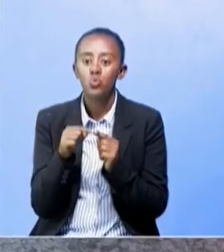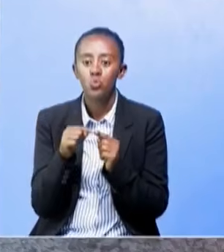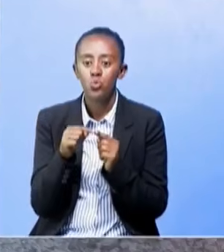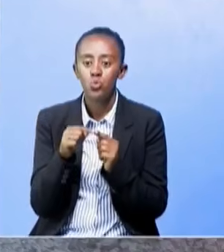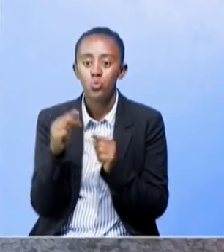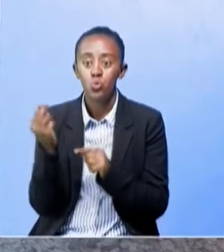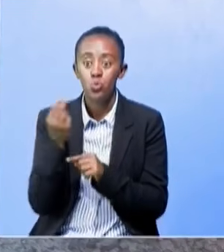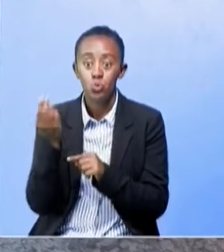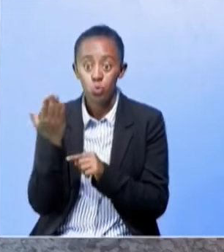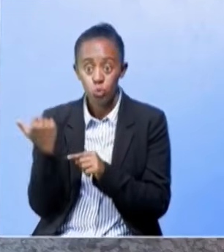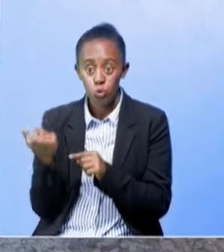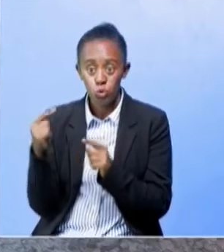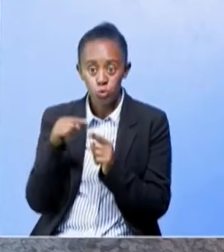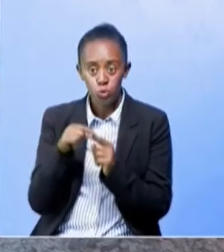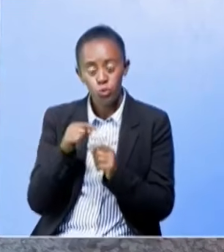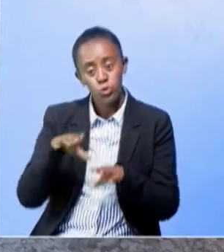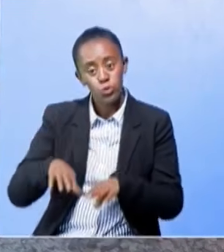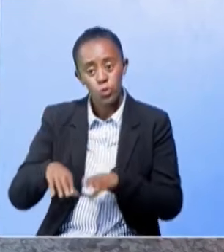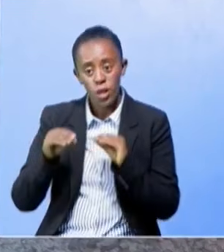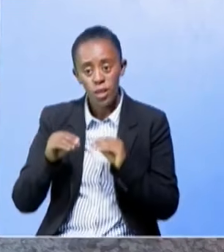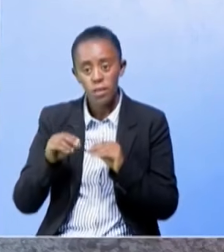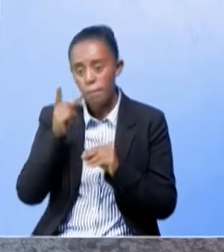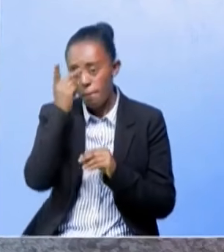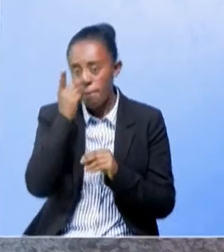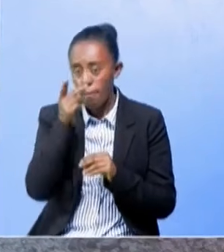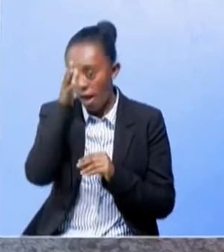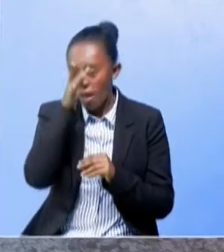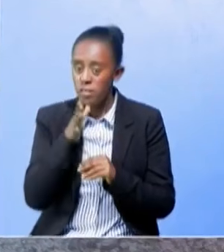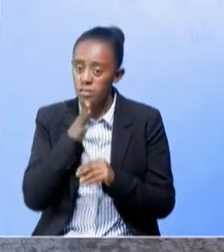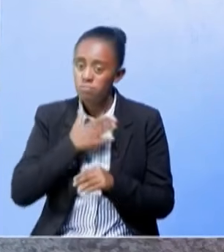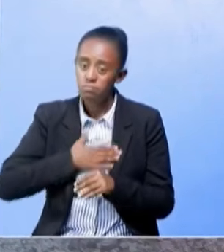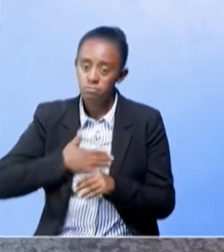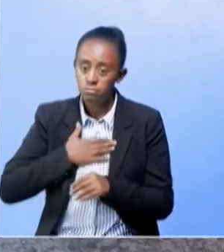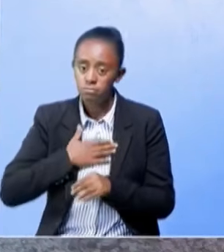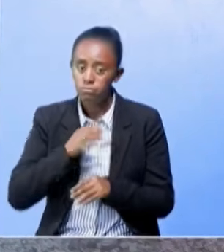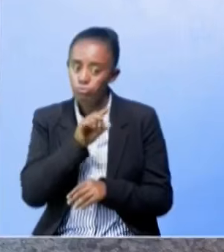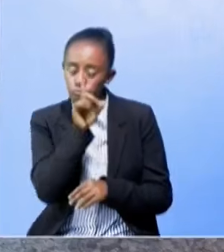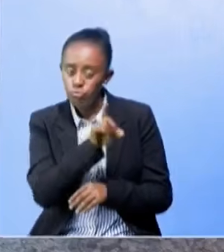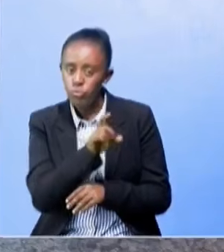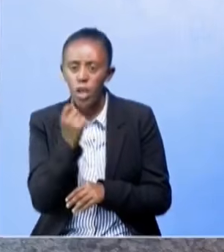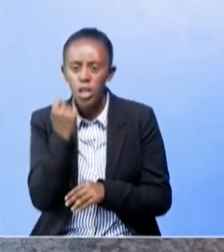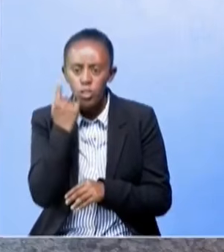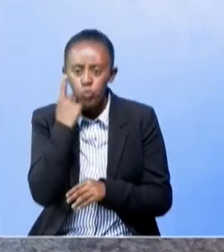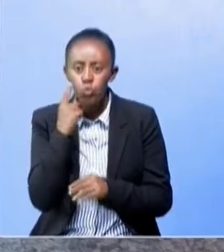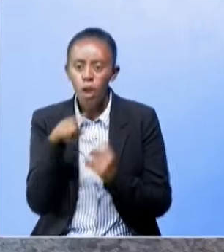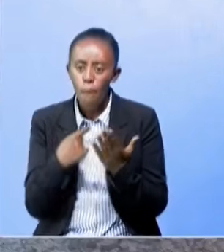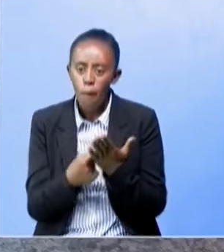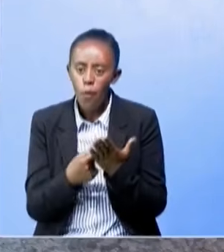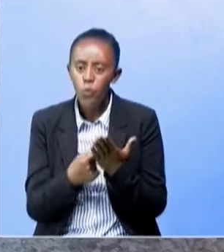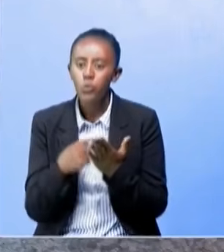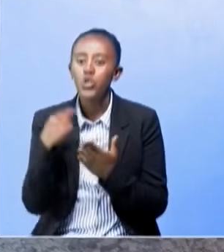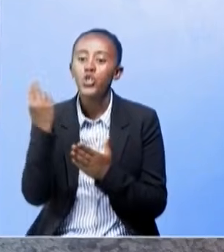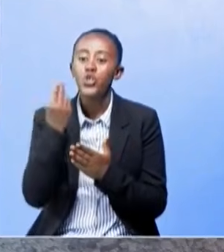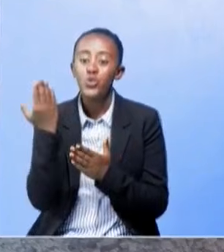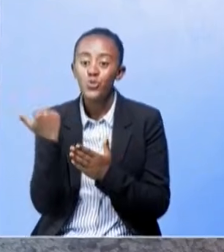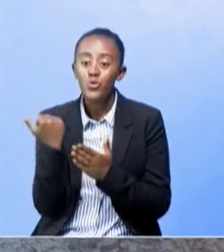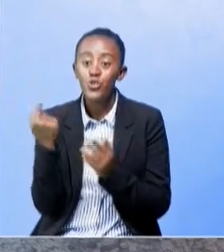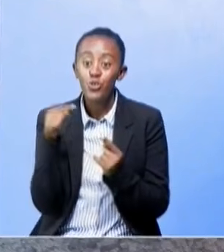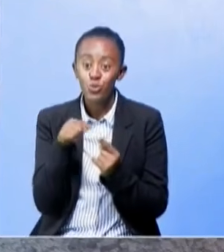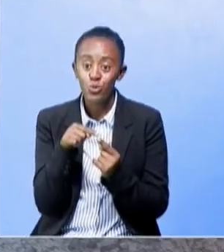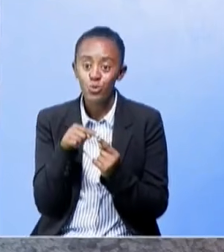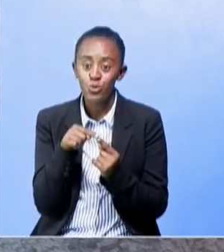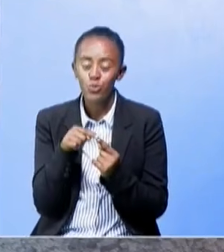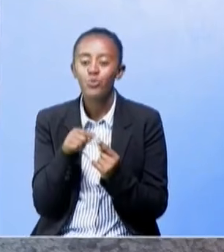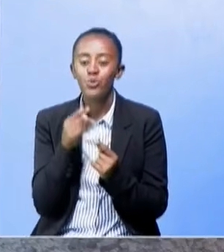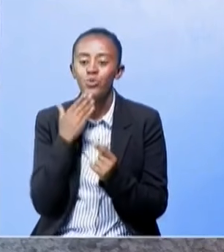Students' parents, please ask the students whether they understood about used to.